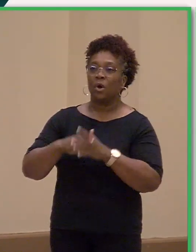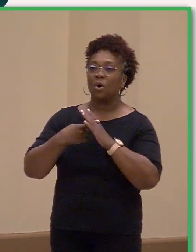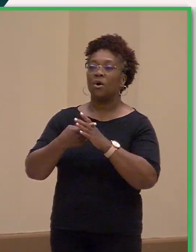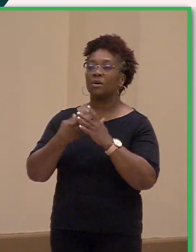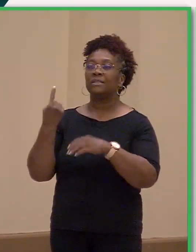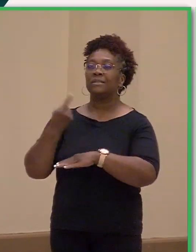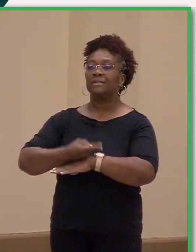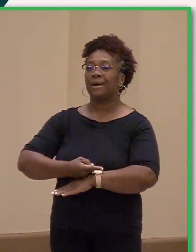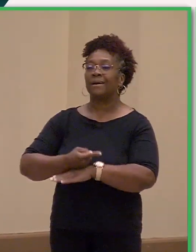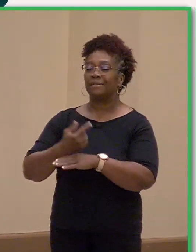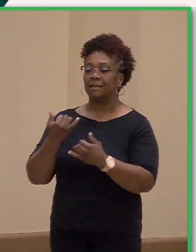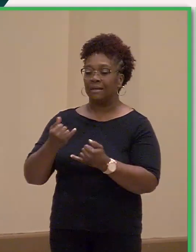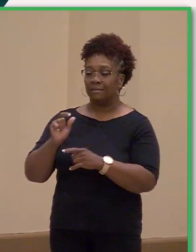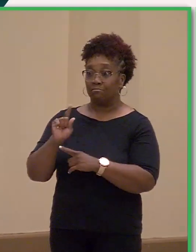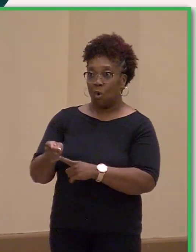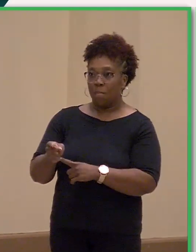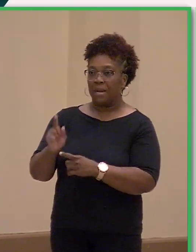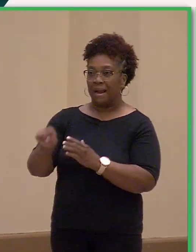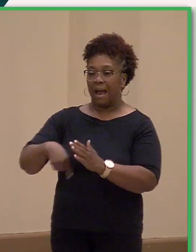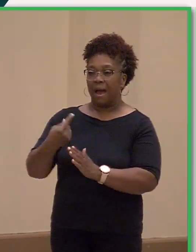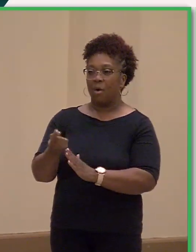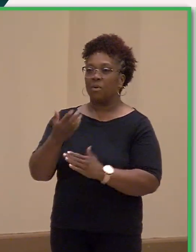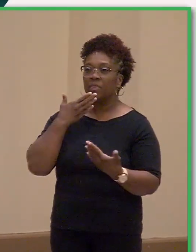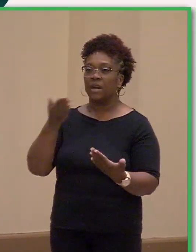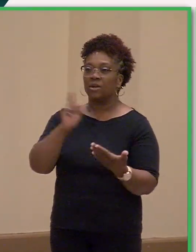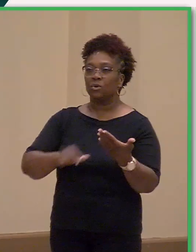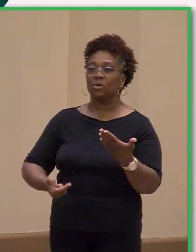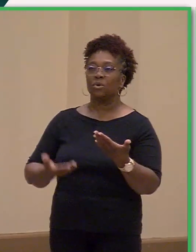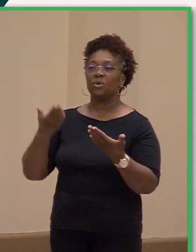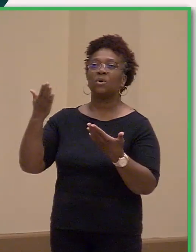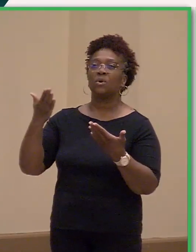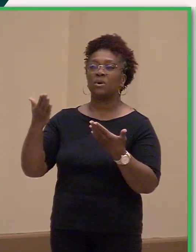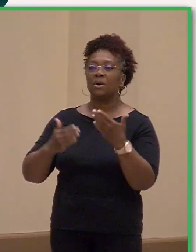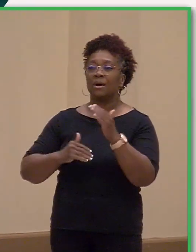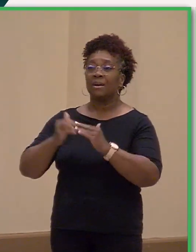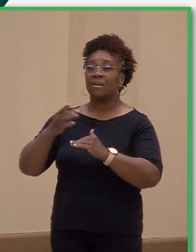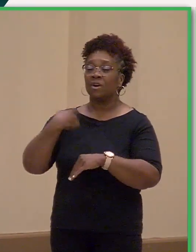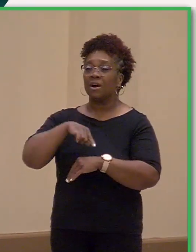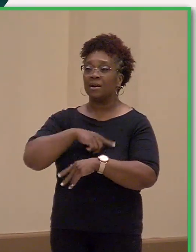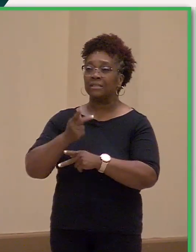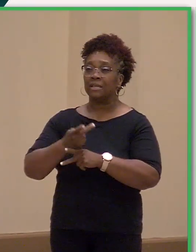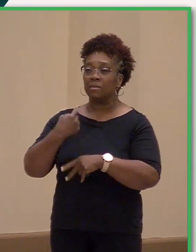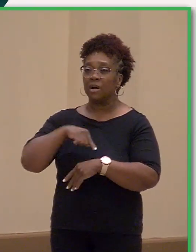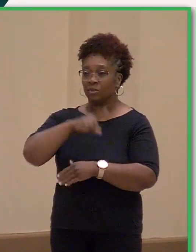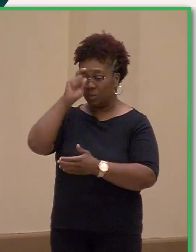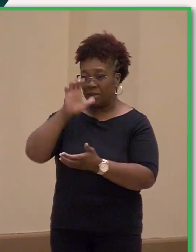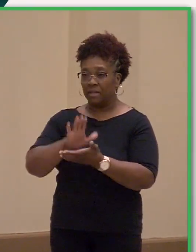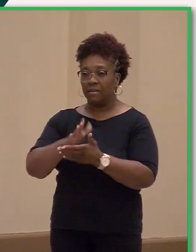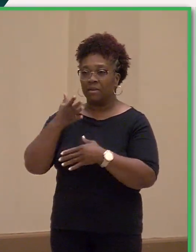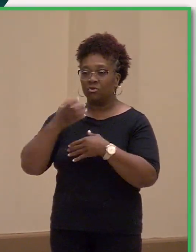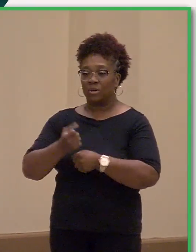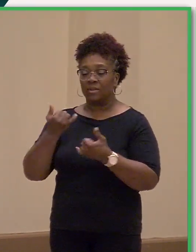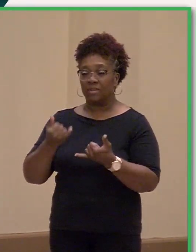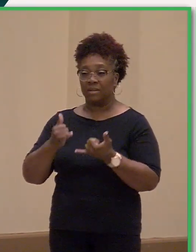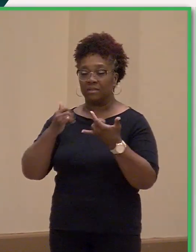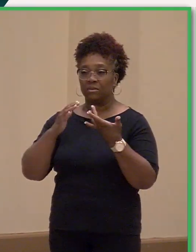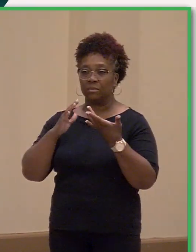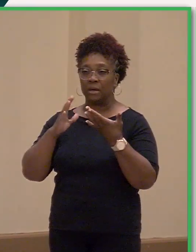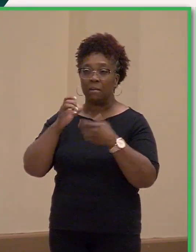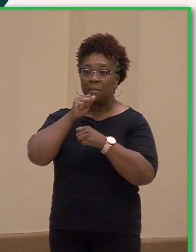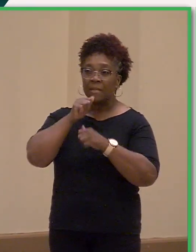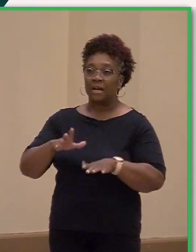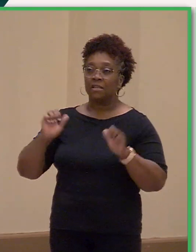very moment and this very hour. So we thank the Lord that he has comforted us, kept us. We believe and trust that this meeting will be a blessing and that all of us